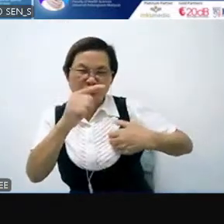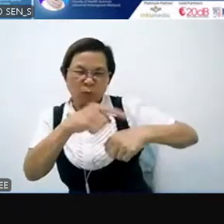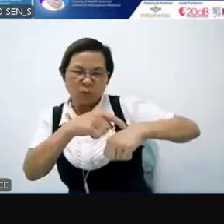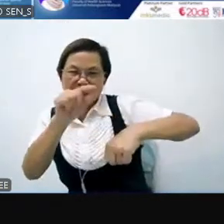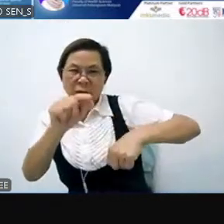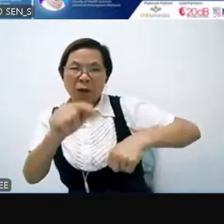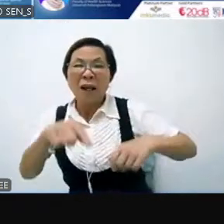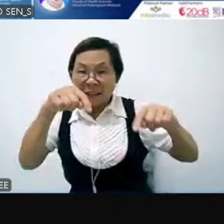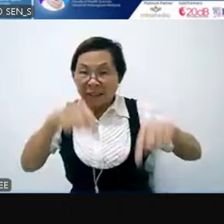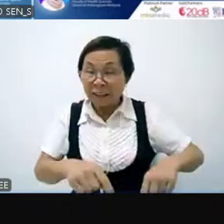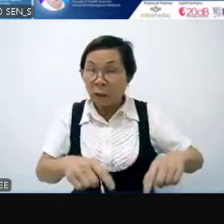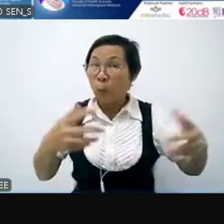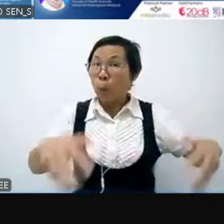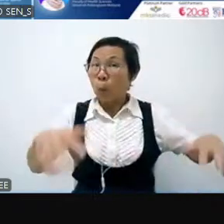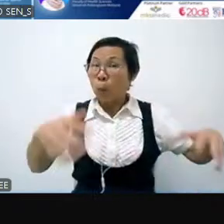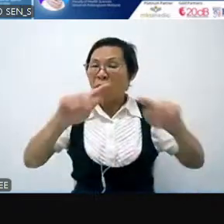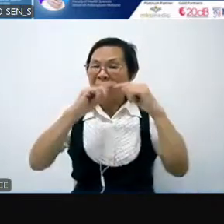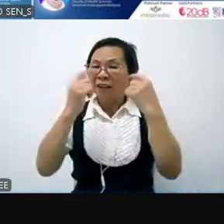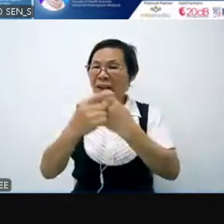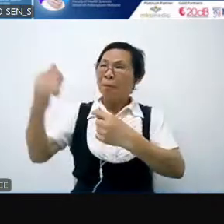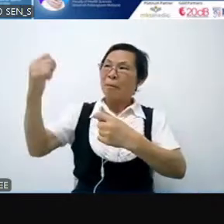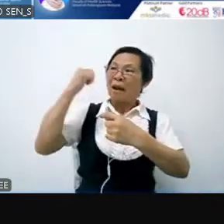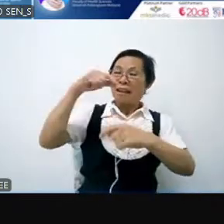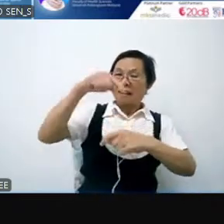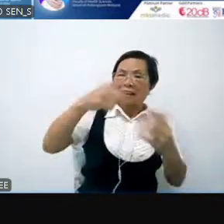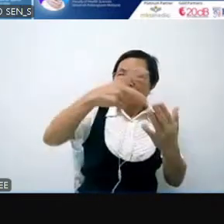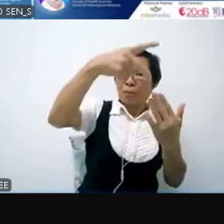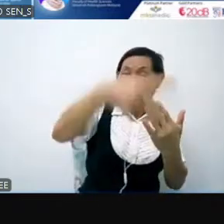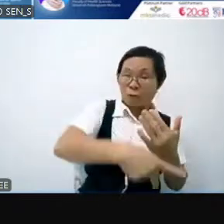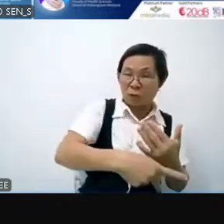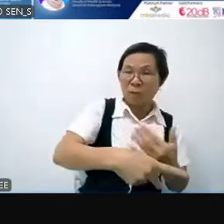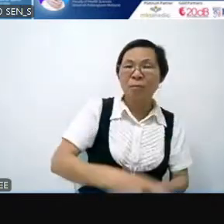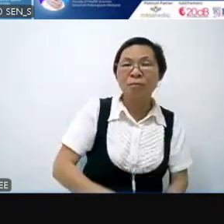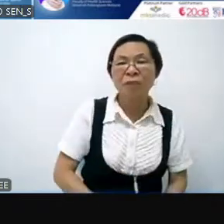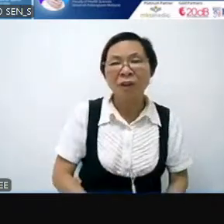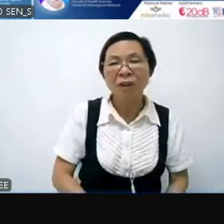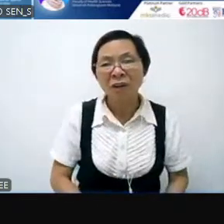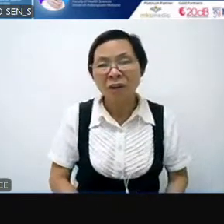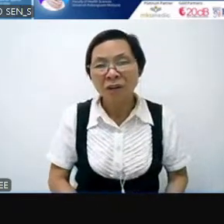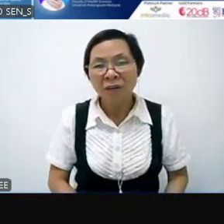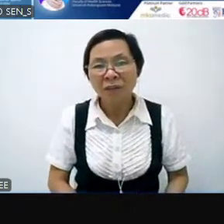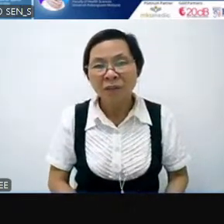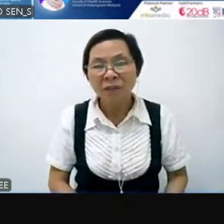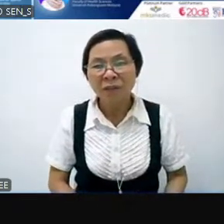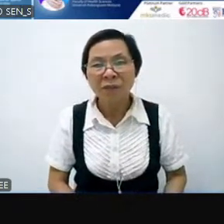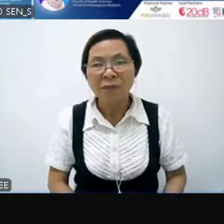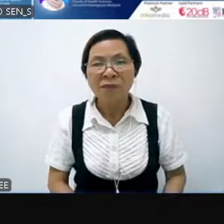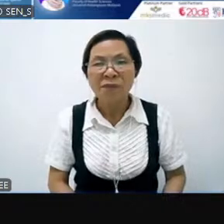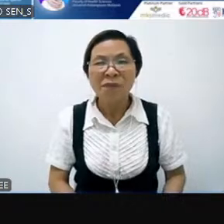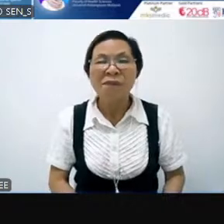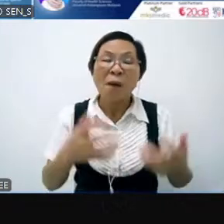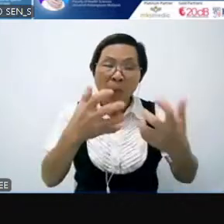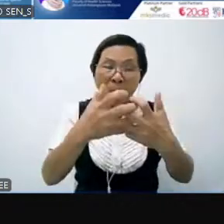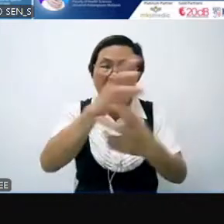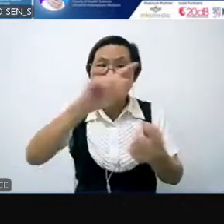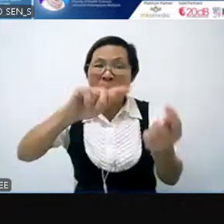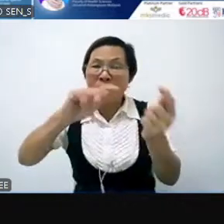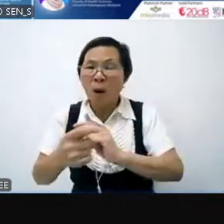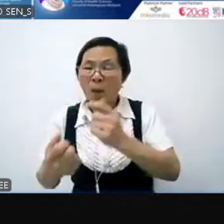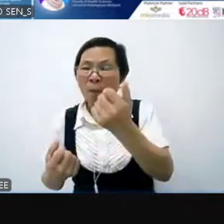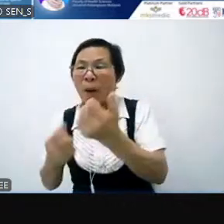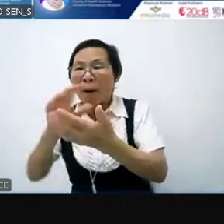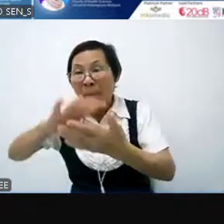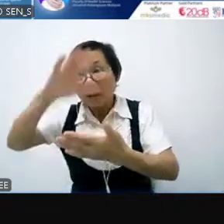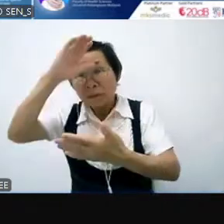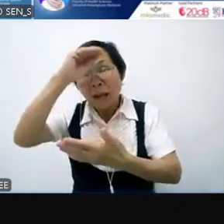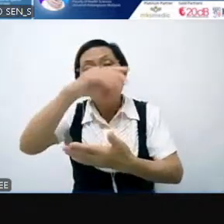my amazing team behind this effort. We truly hope that panduan akomodasi dan modifikasi pengajaran dan